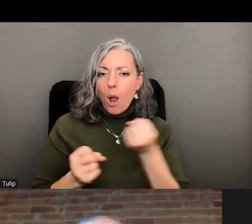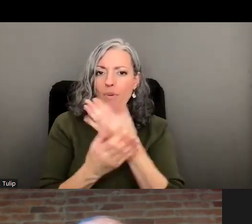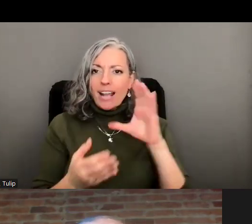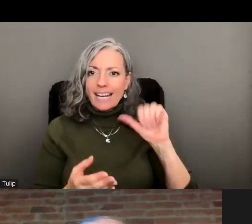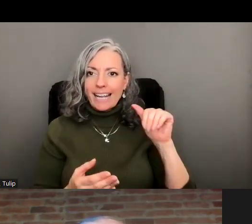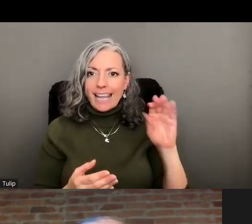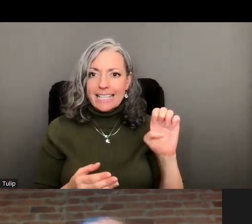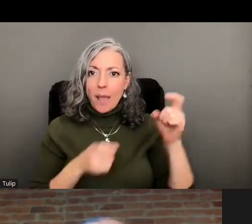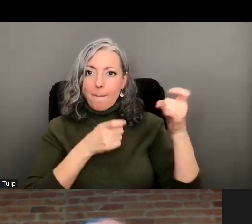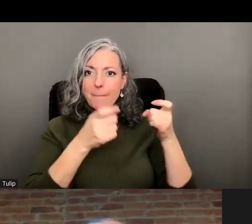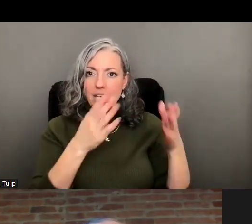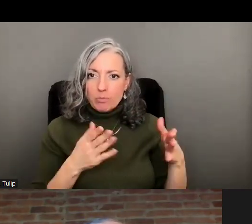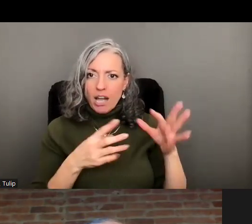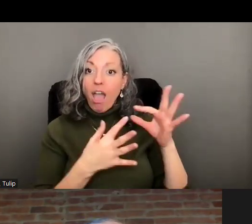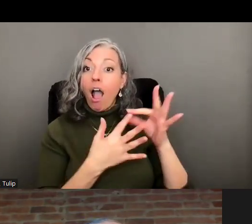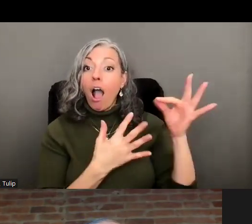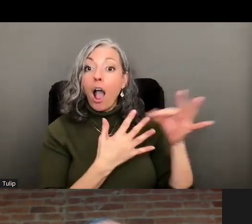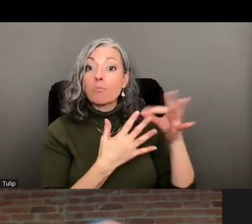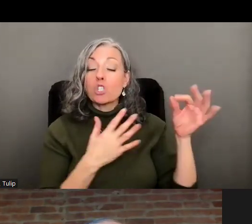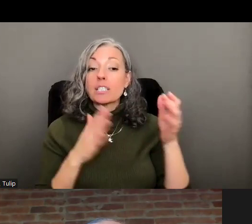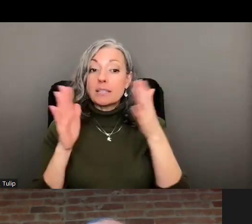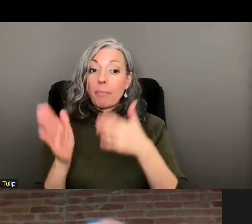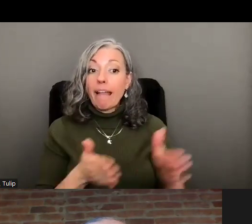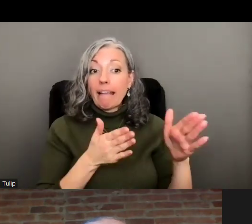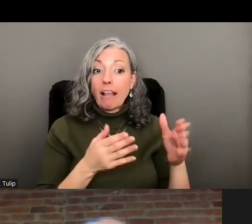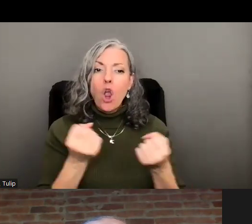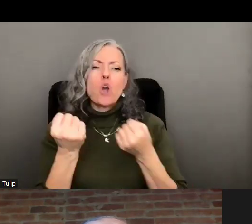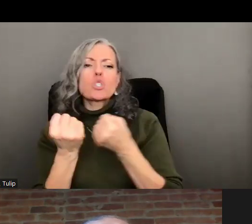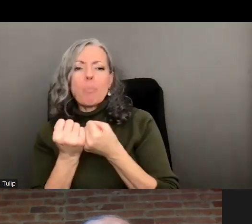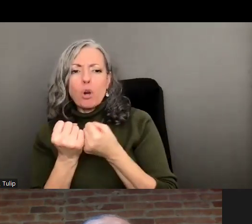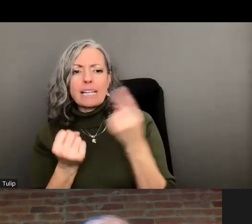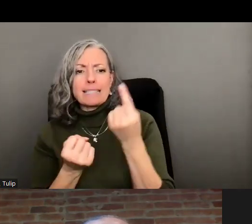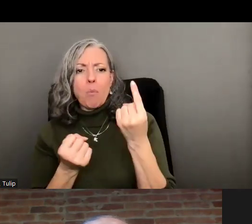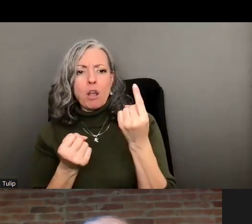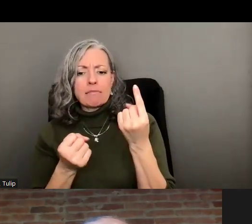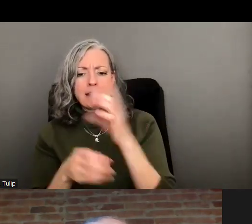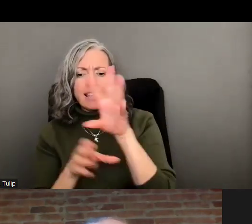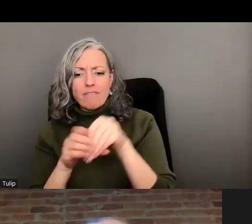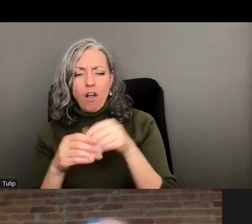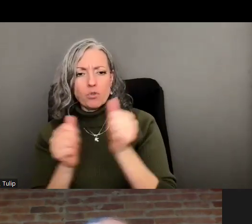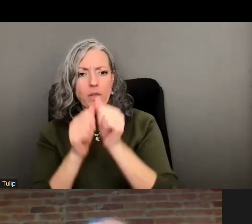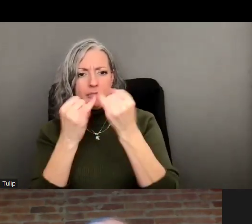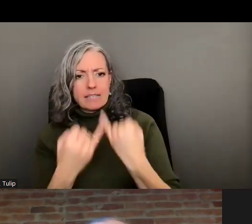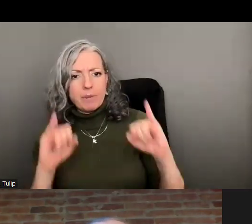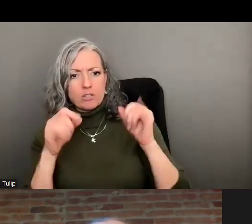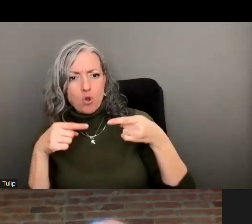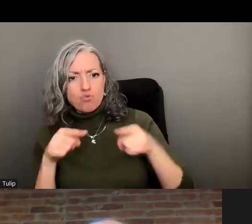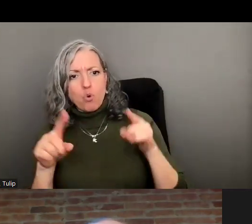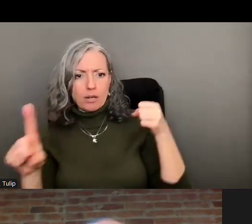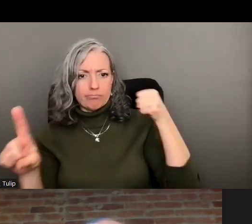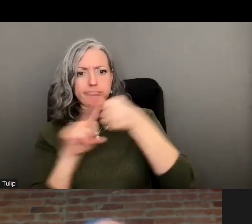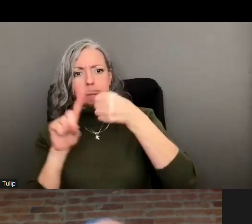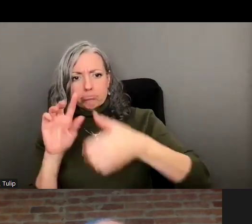and options planning, or supporting someone in sustaining their independence during a disaster,